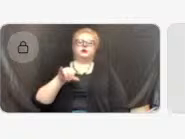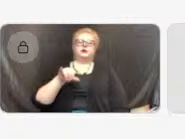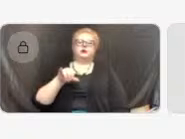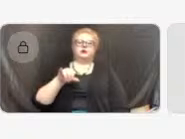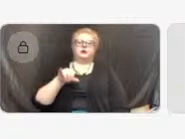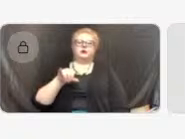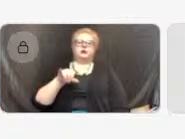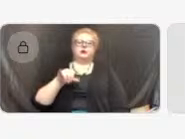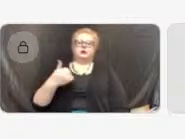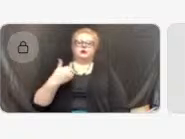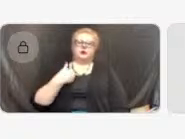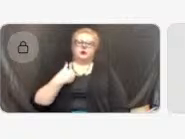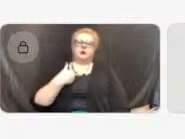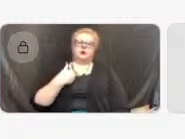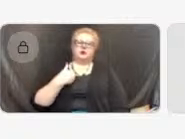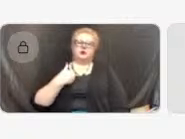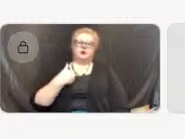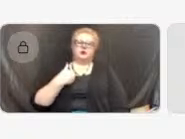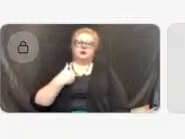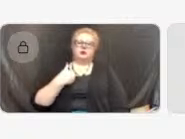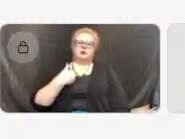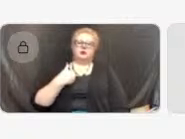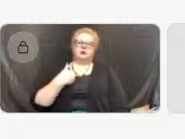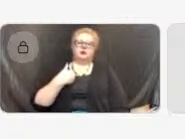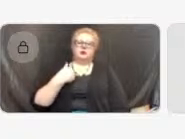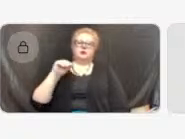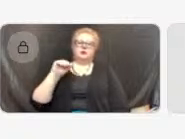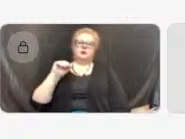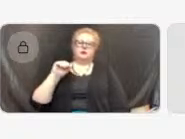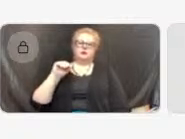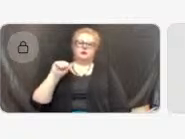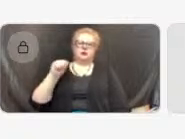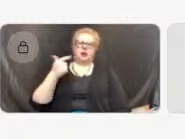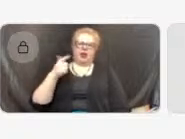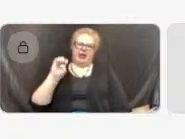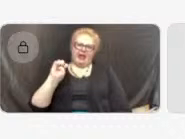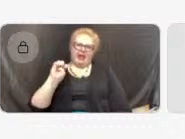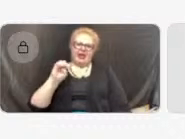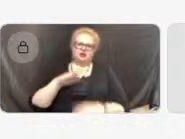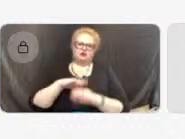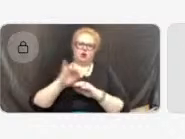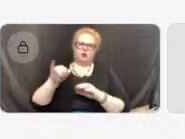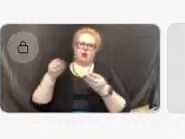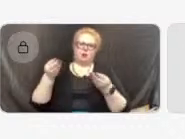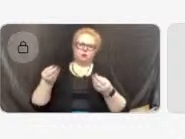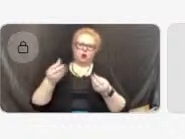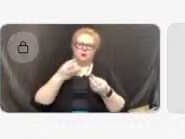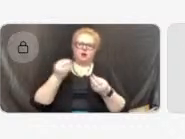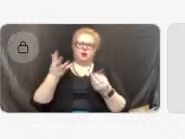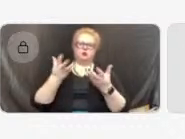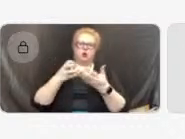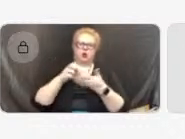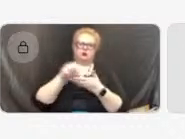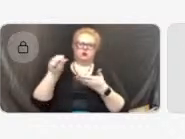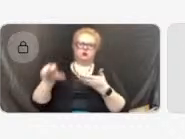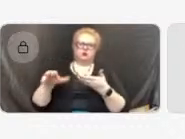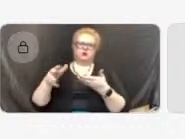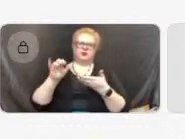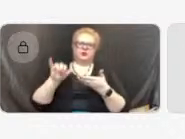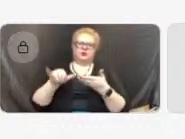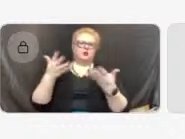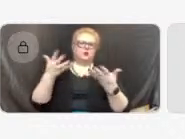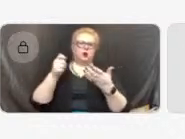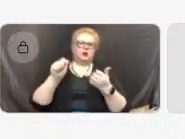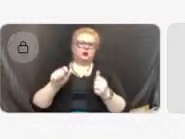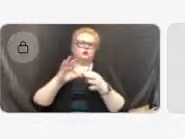property and you're coming to have that age removed. Can you tell us more about the age?